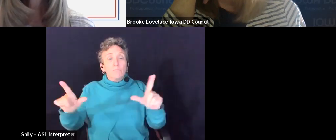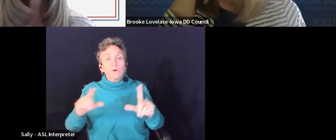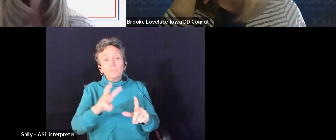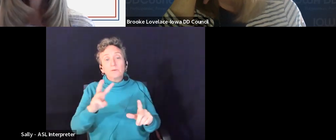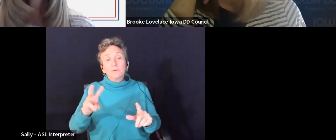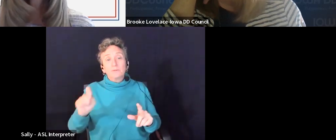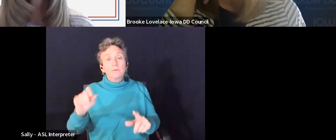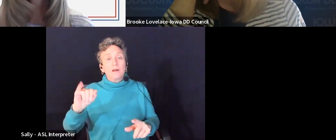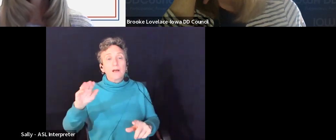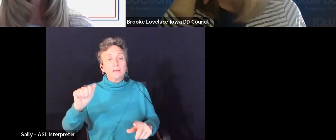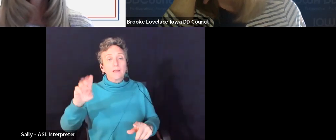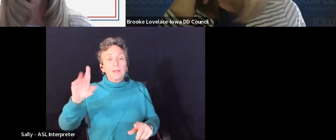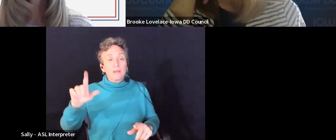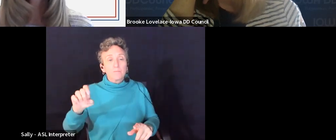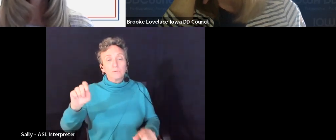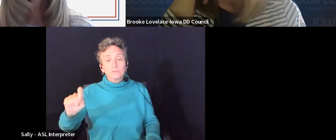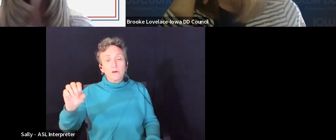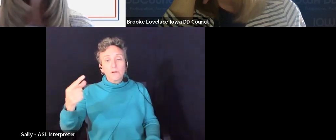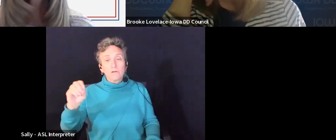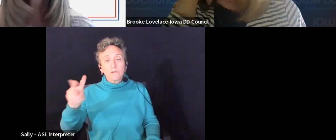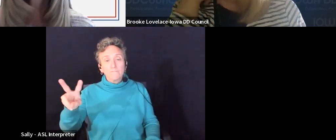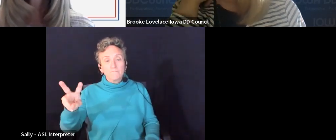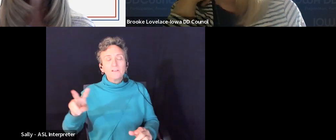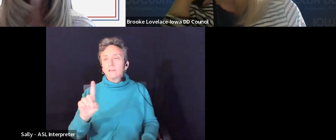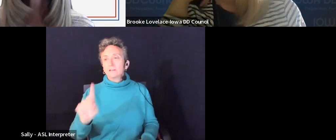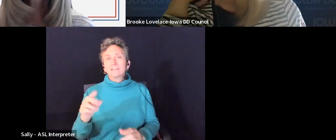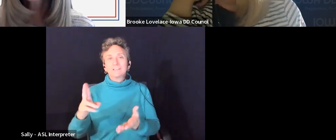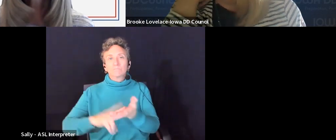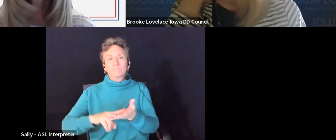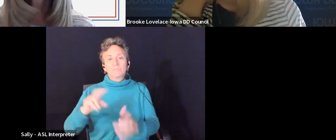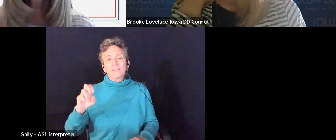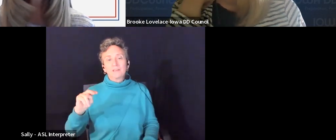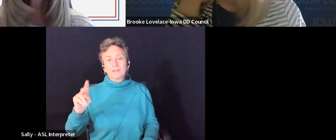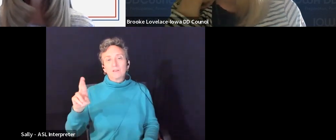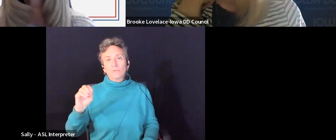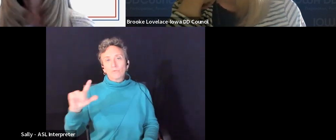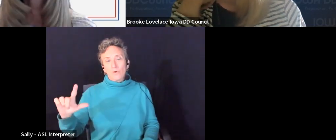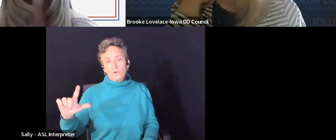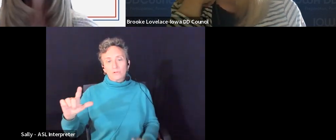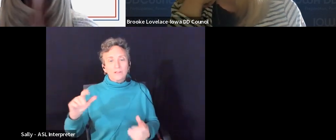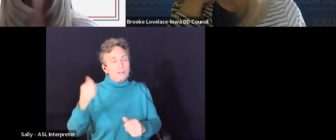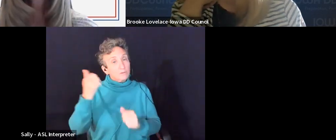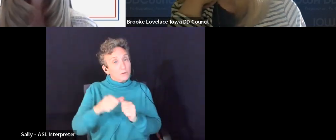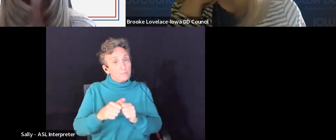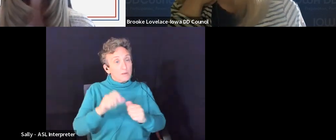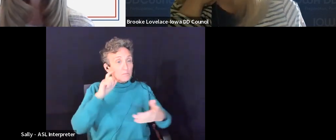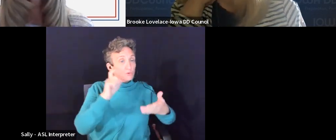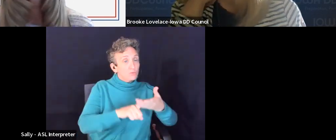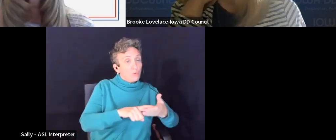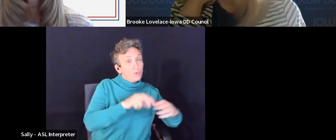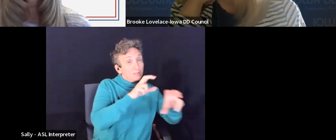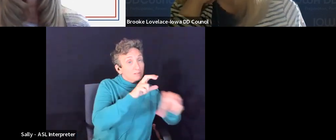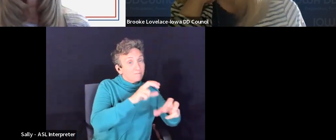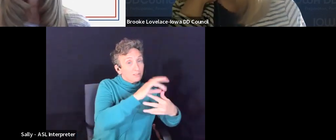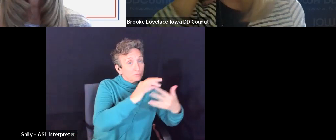get started. I just want to reiterate that we really do encourage you to look at the investment options prior to